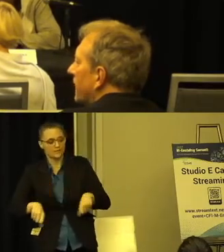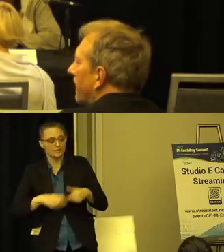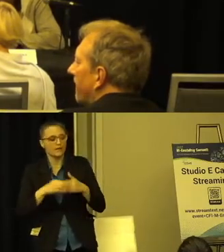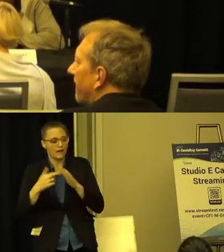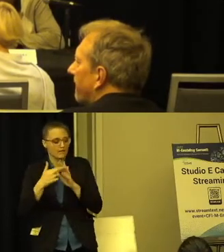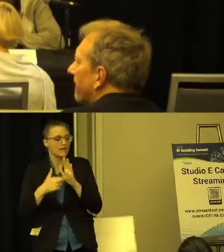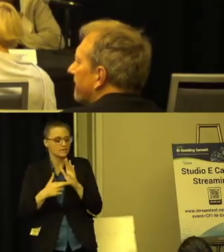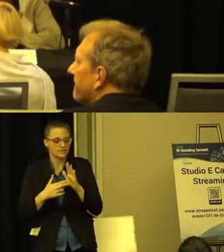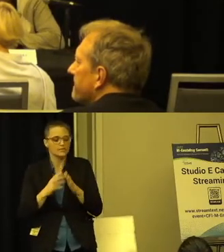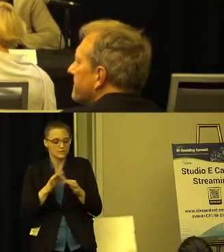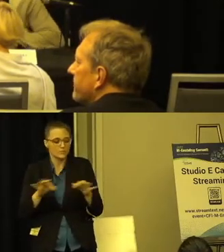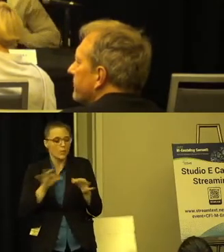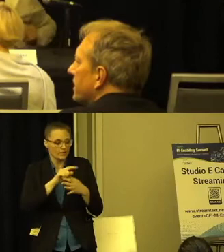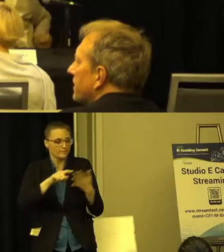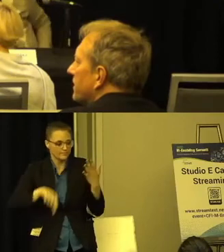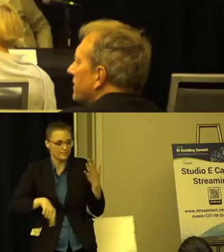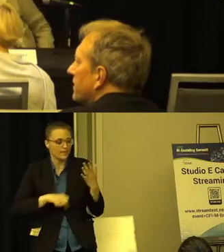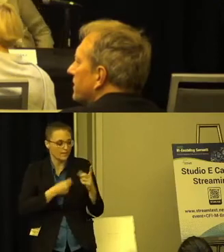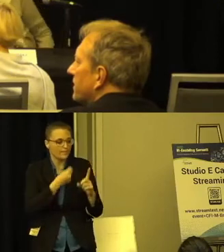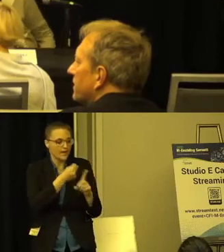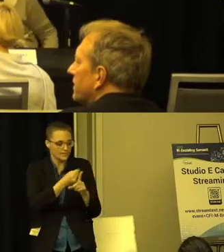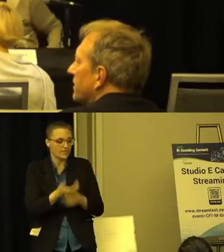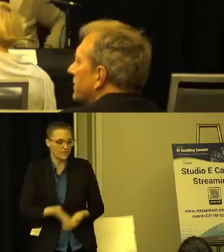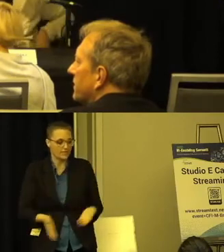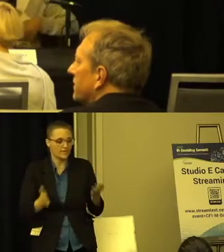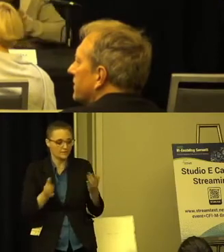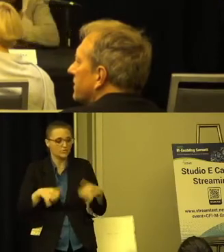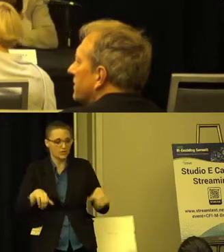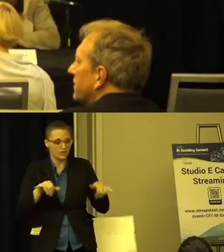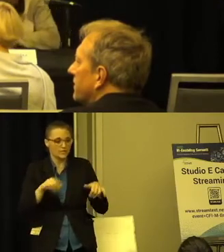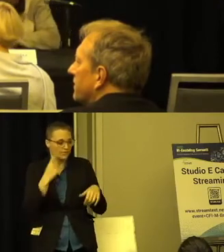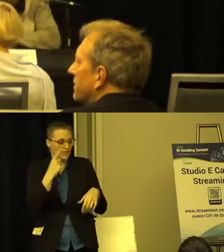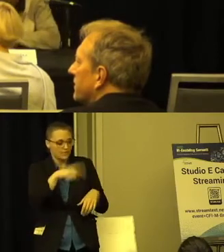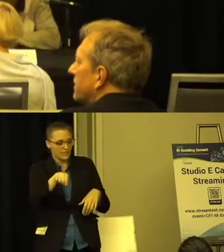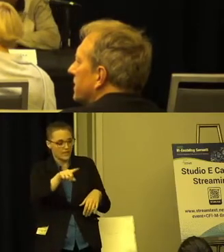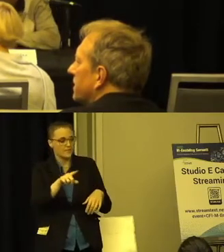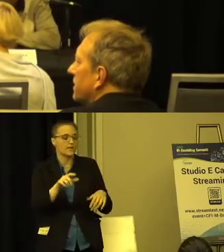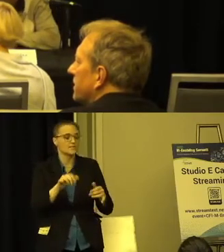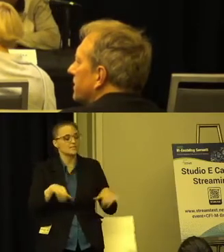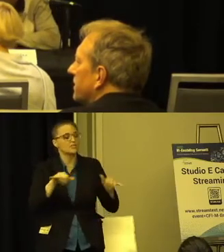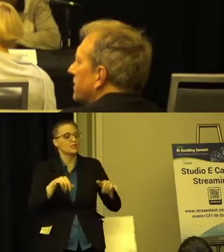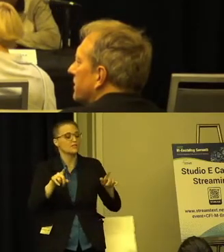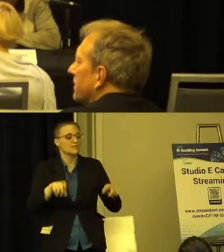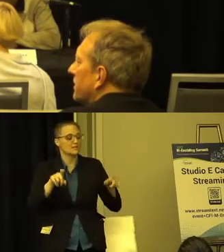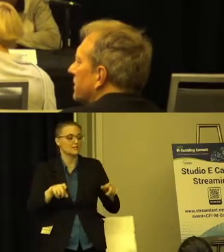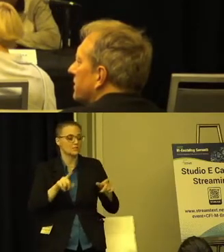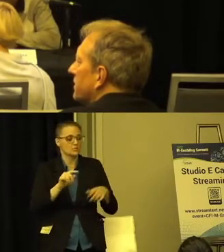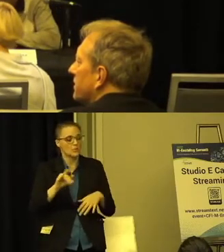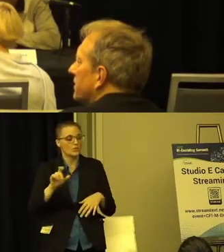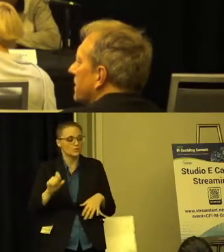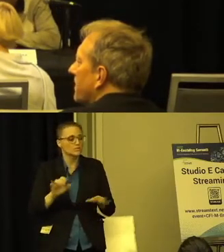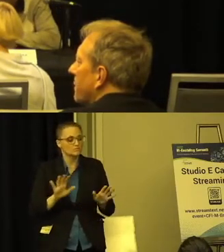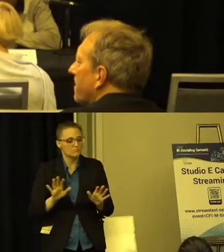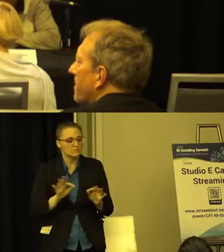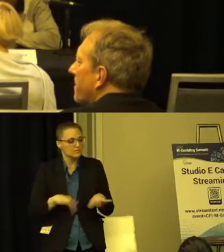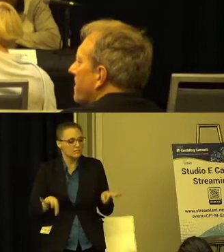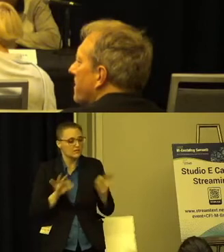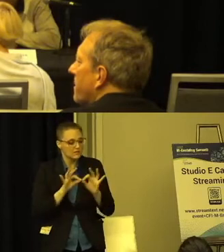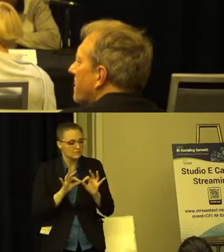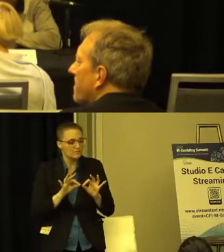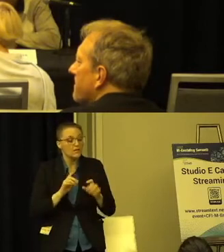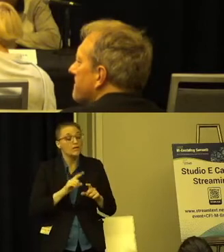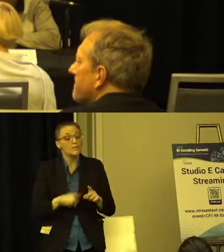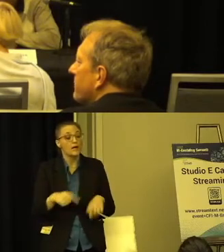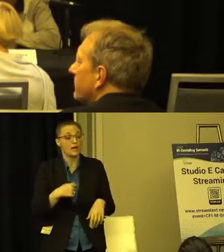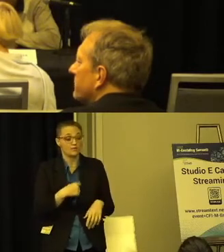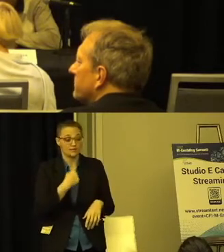And the impact they have on things that are commonly known, like standardized testing tools, all of that's significant. What I will say